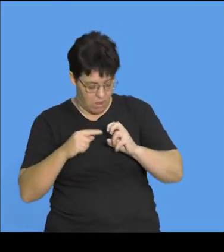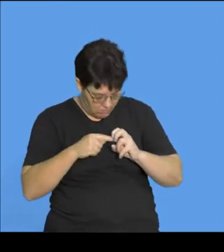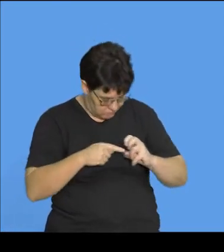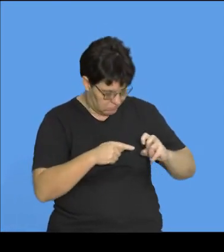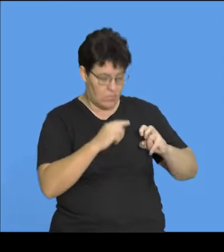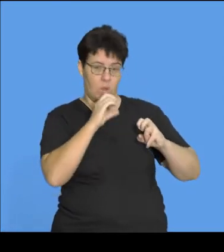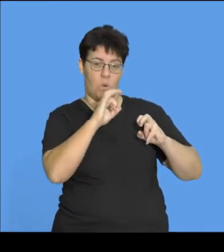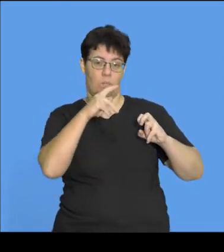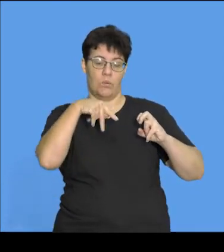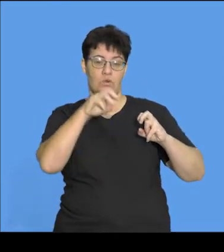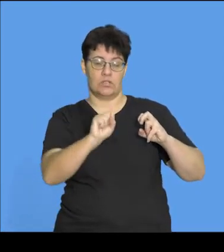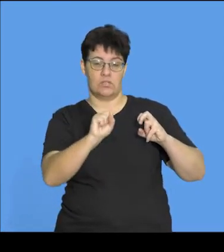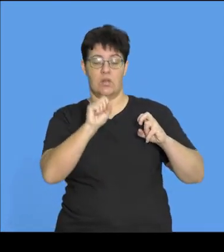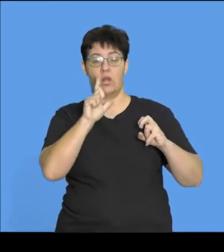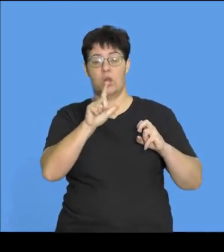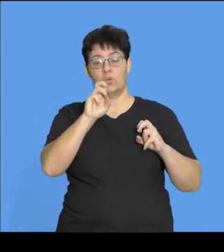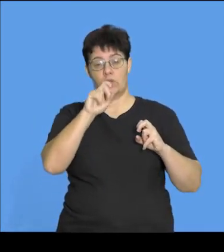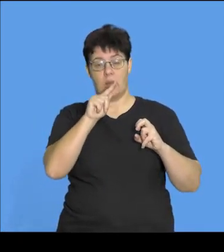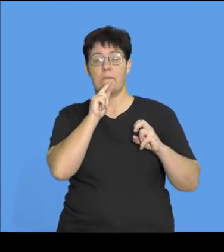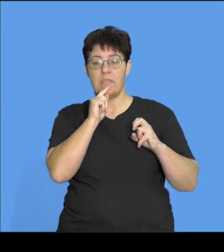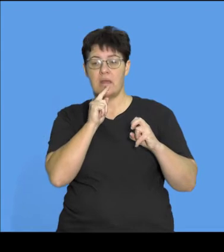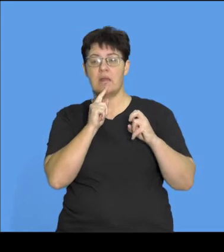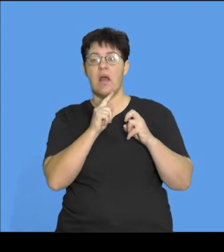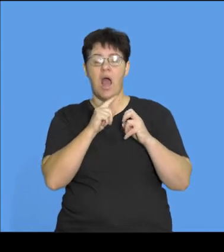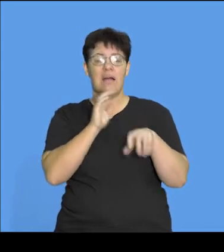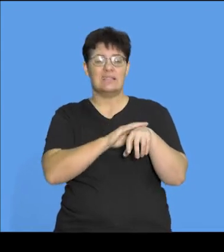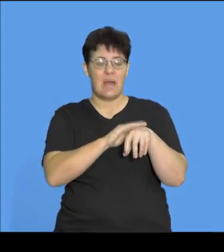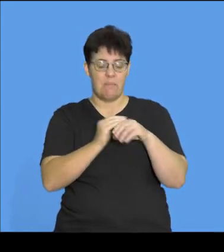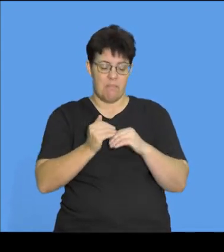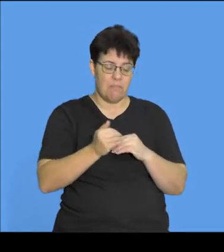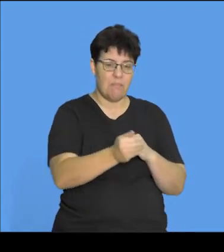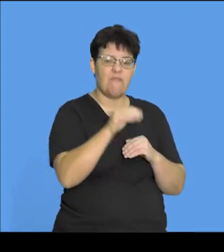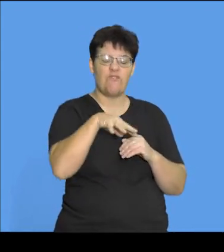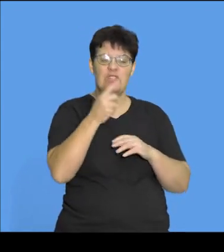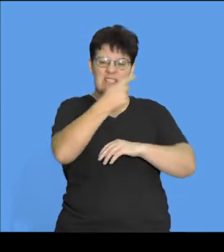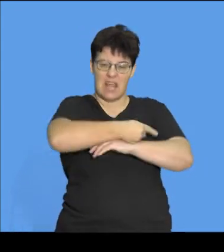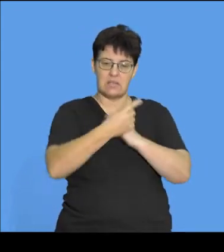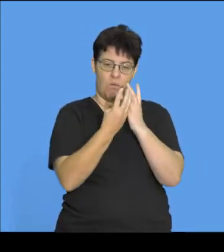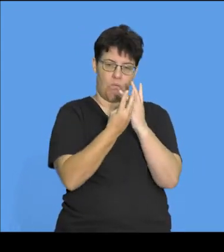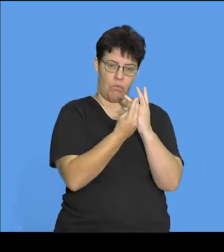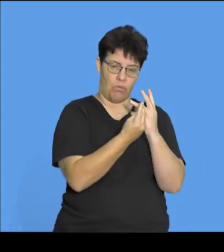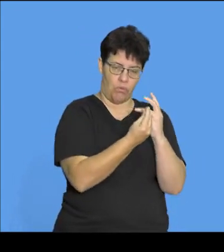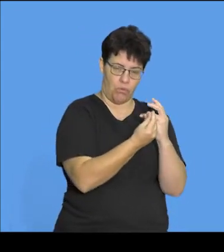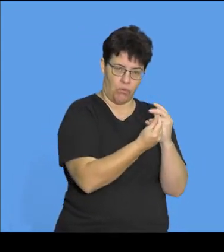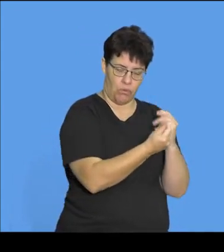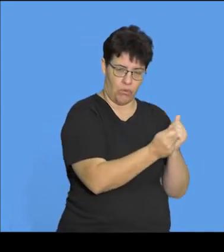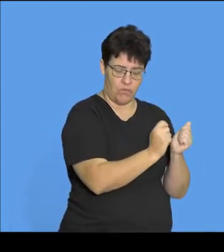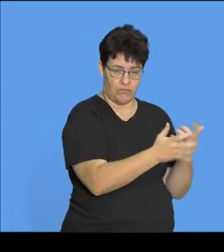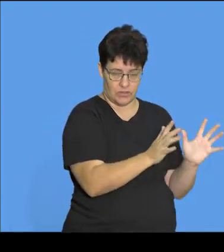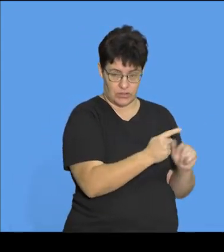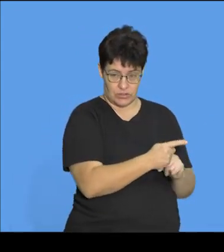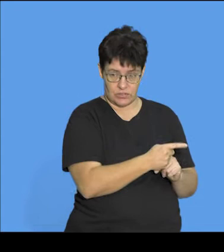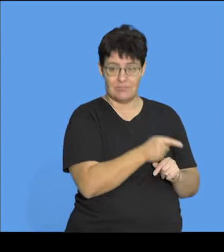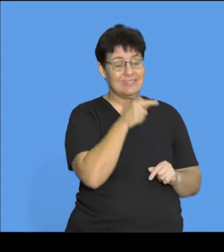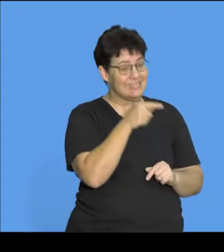corpus luteum gradually degenerates over the next 14 days, and we know that the corpus luteum plays